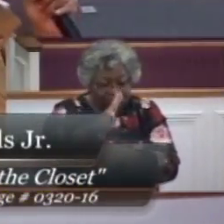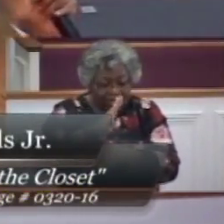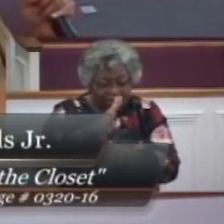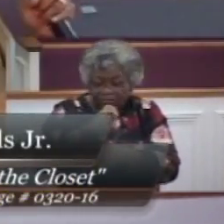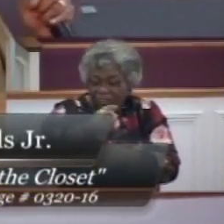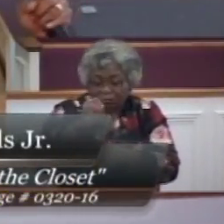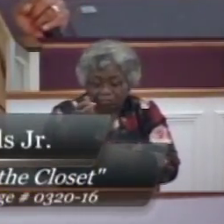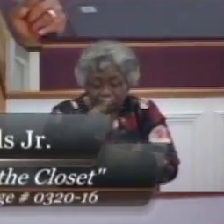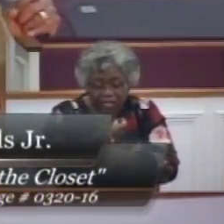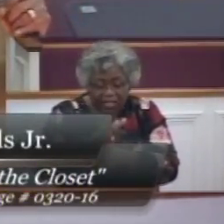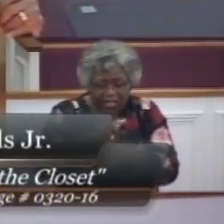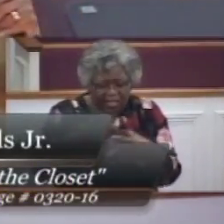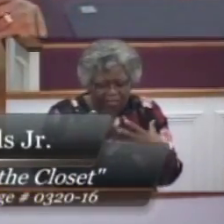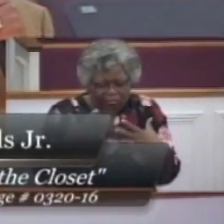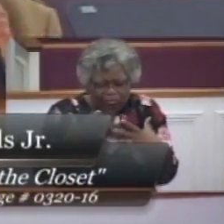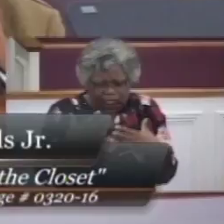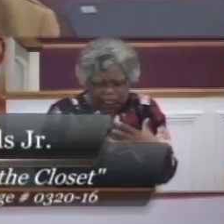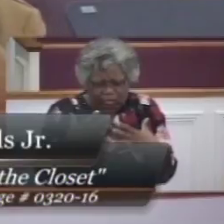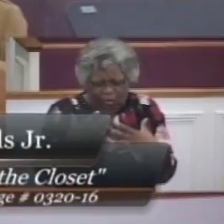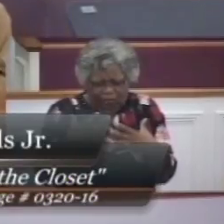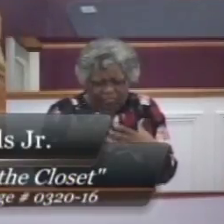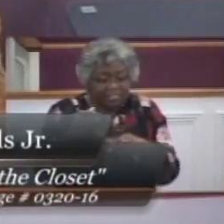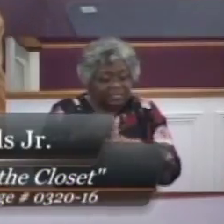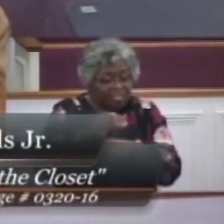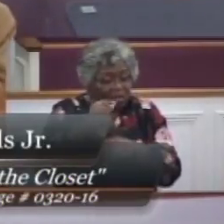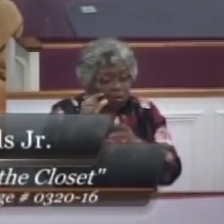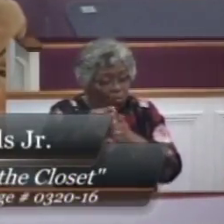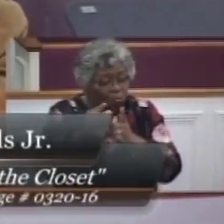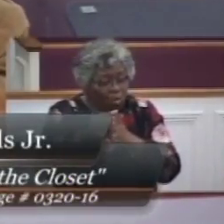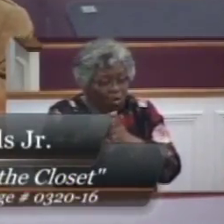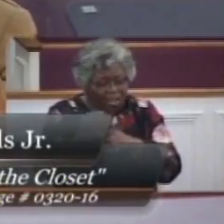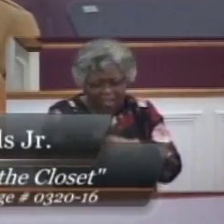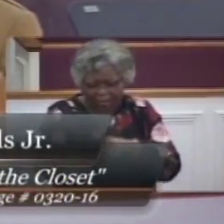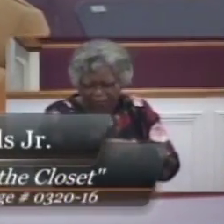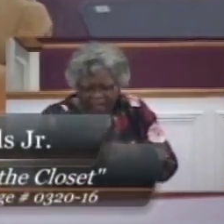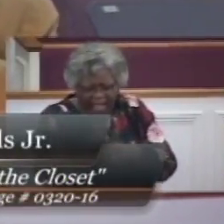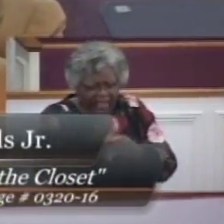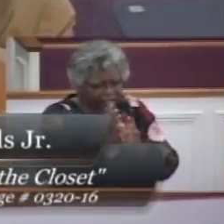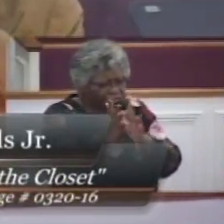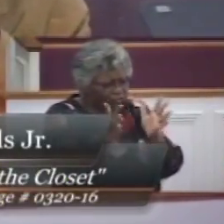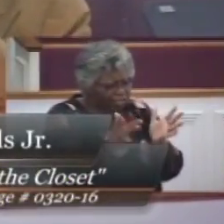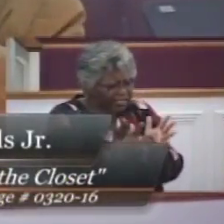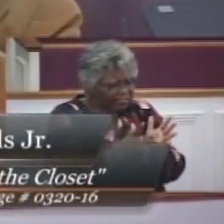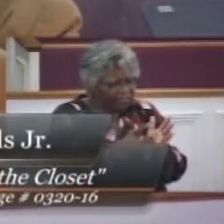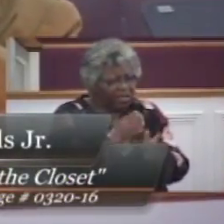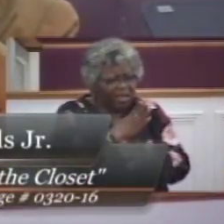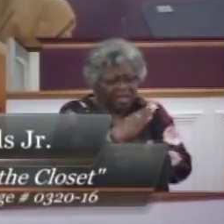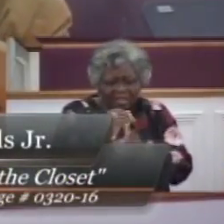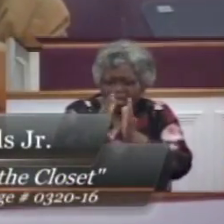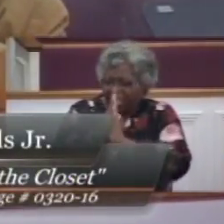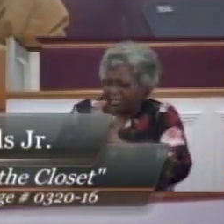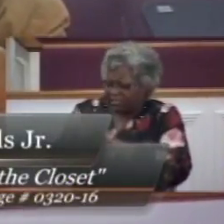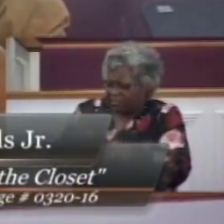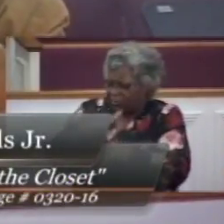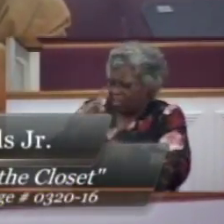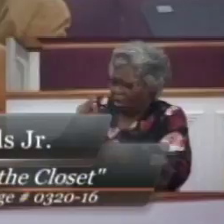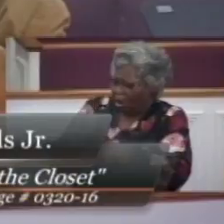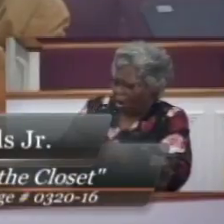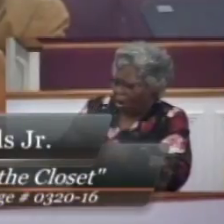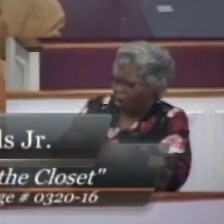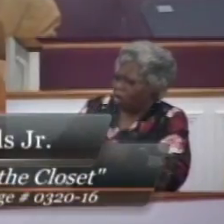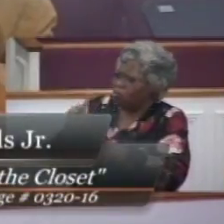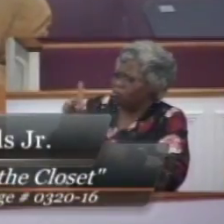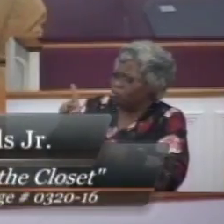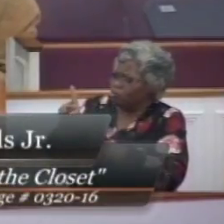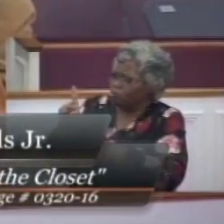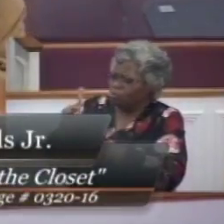so nervous until he sent word, "Find Jesus, ask him, are you